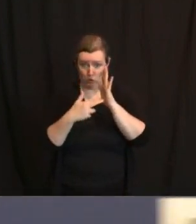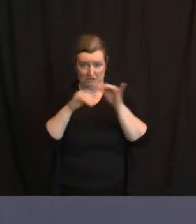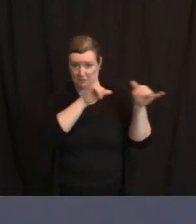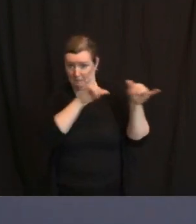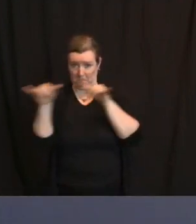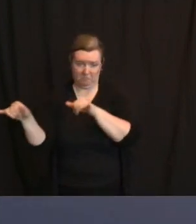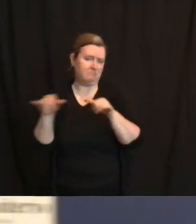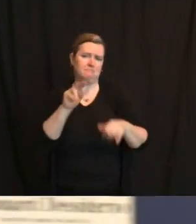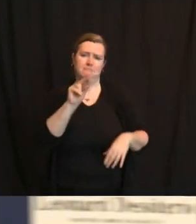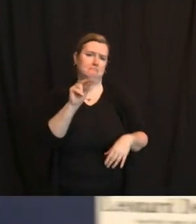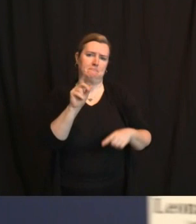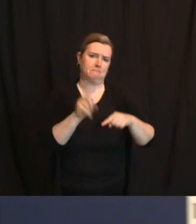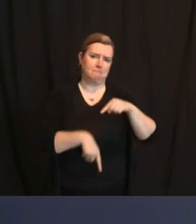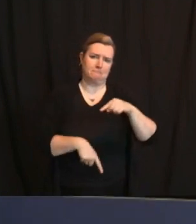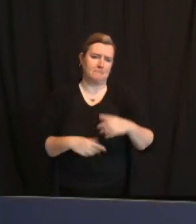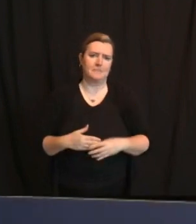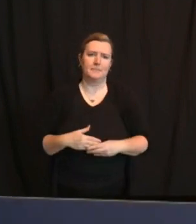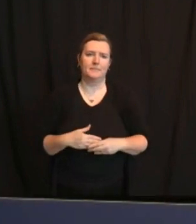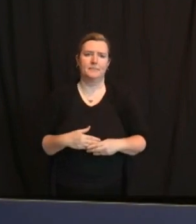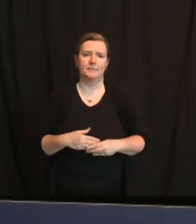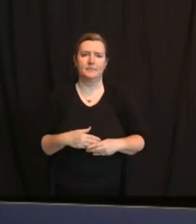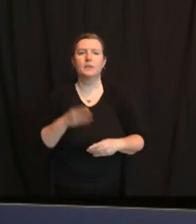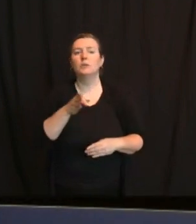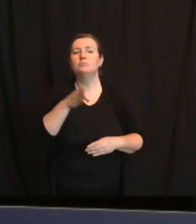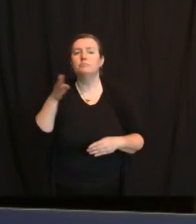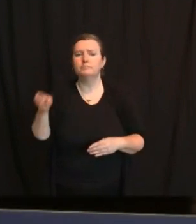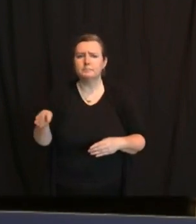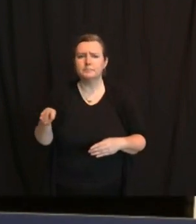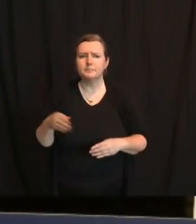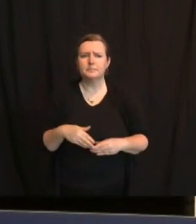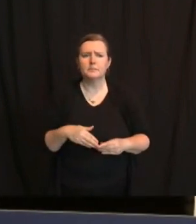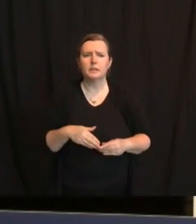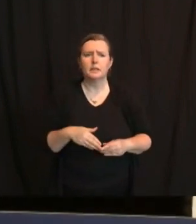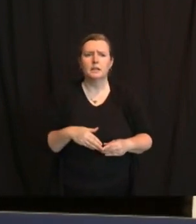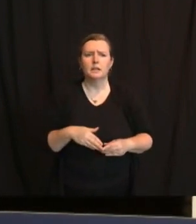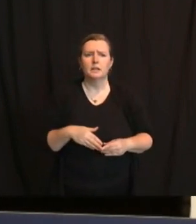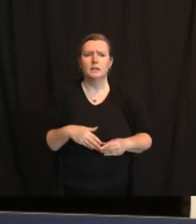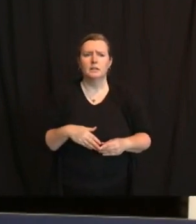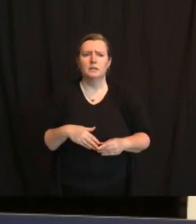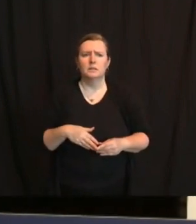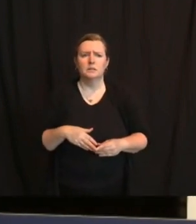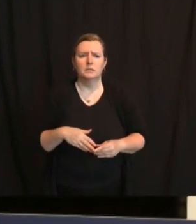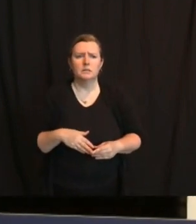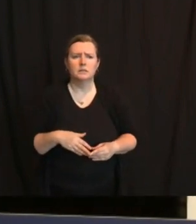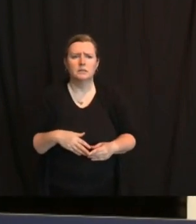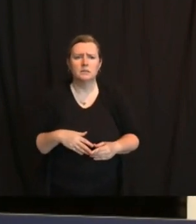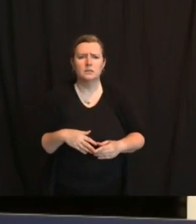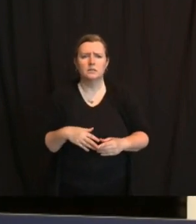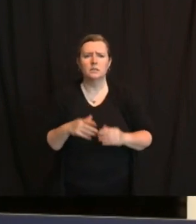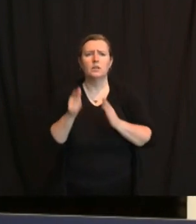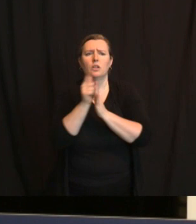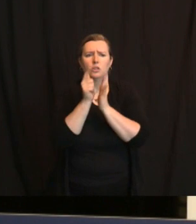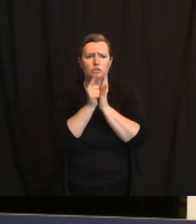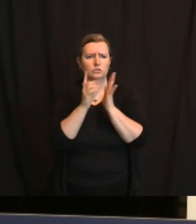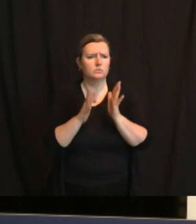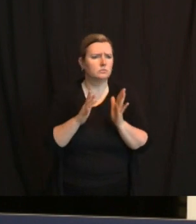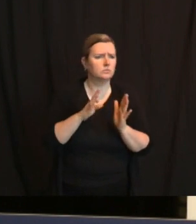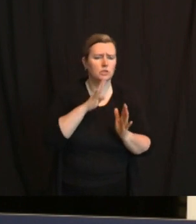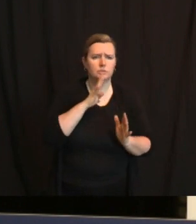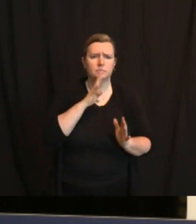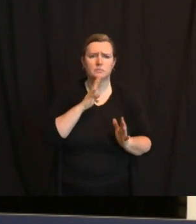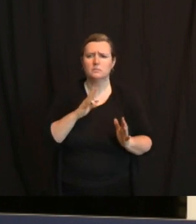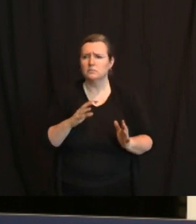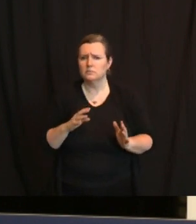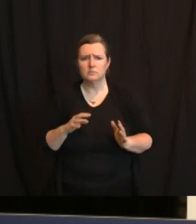Governor. Our police chief, Tom McQuillan, along with our beach patrol captain, Rennie Steele, have been working